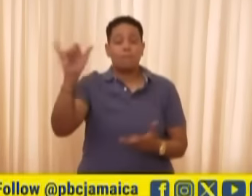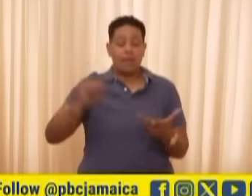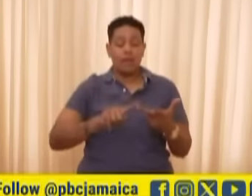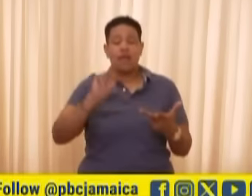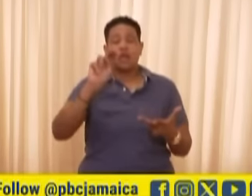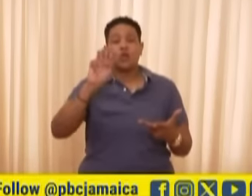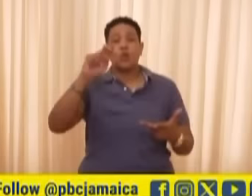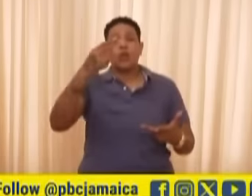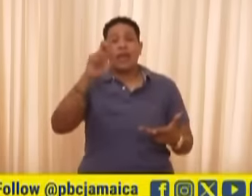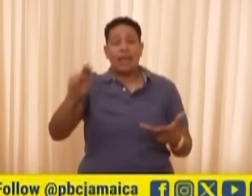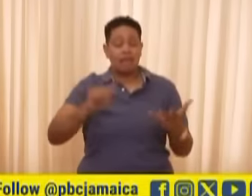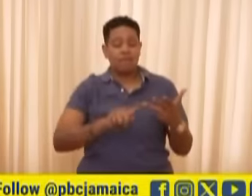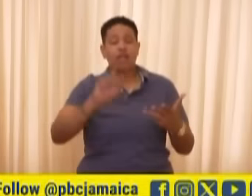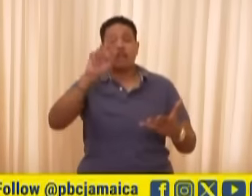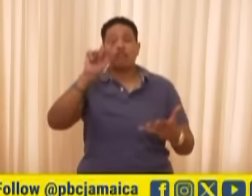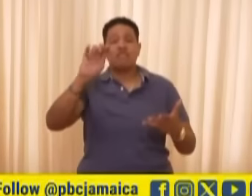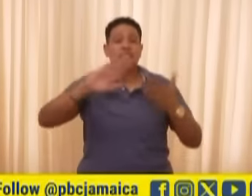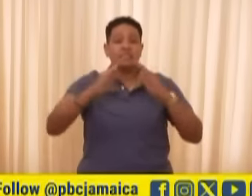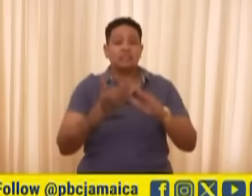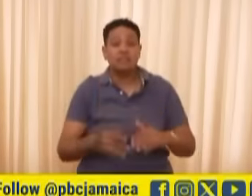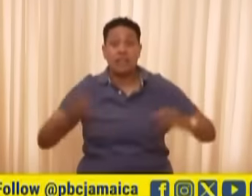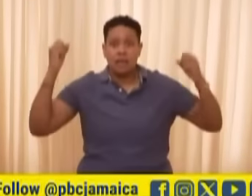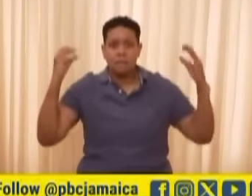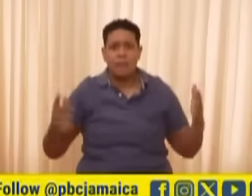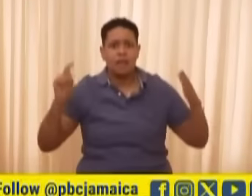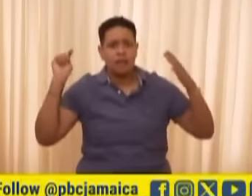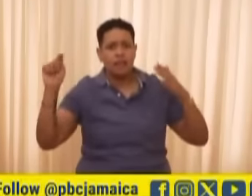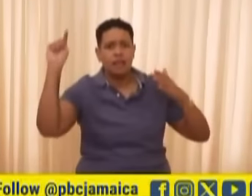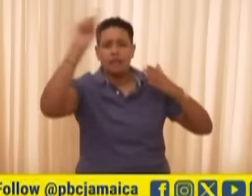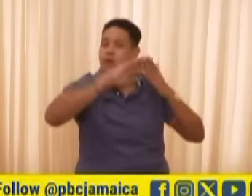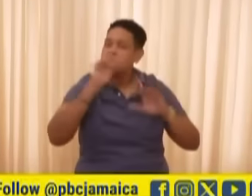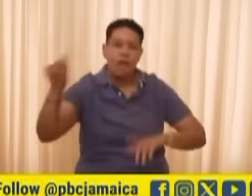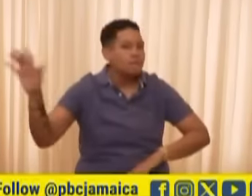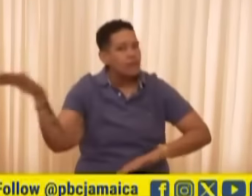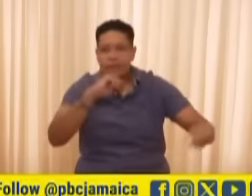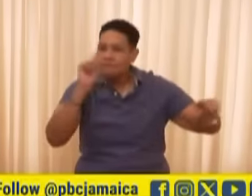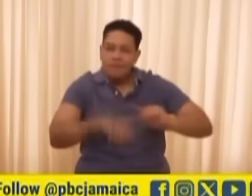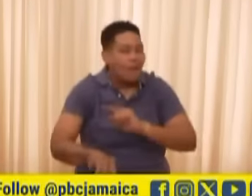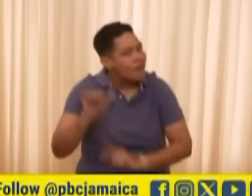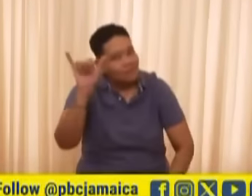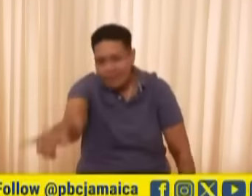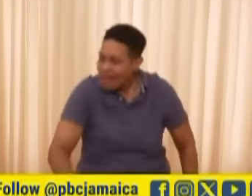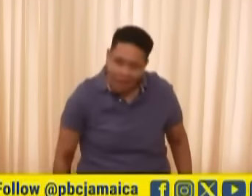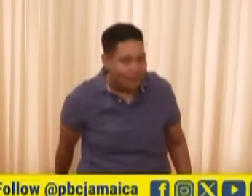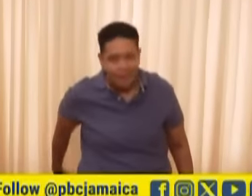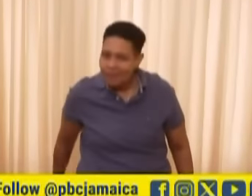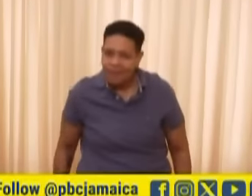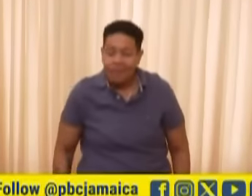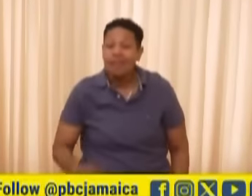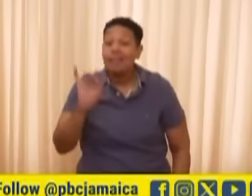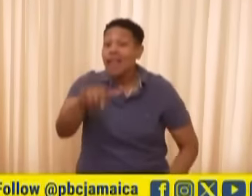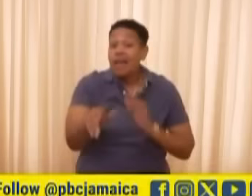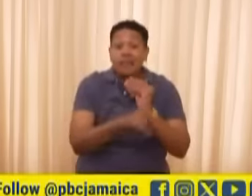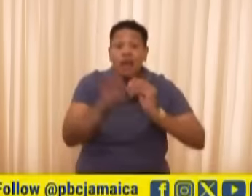Haven, Riverton City, and many other communities that will be affected,